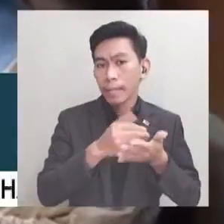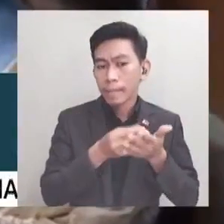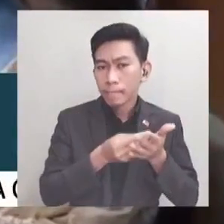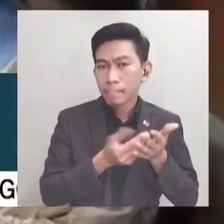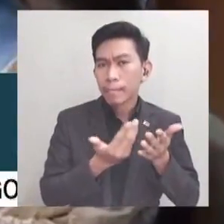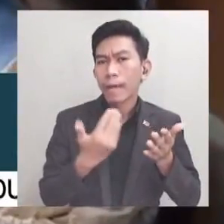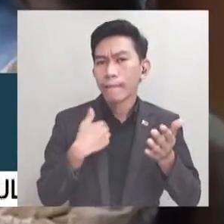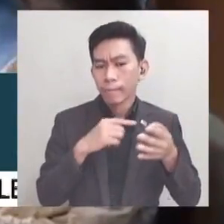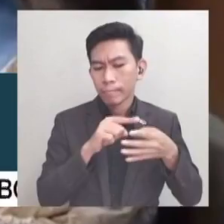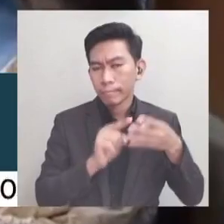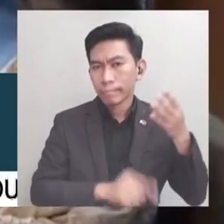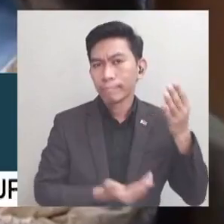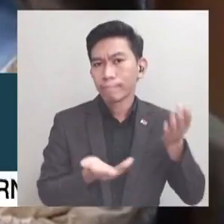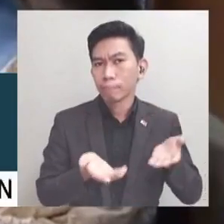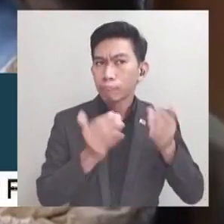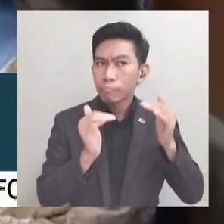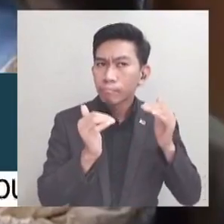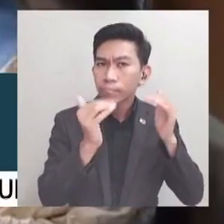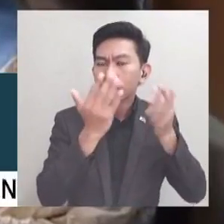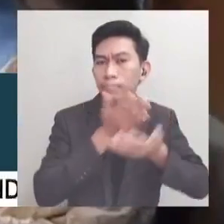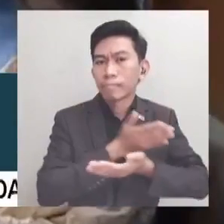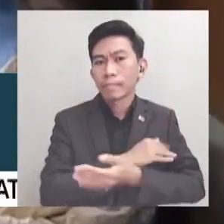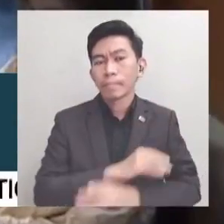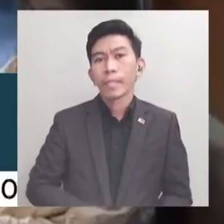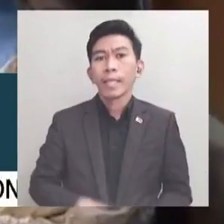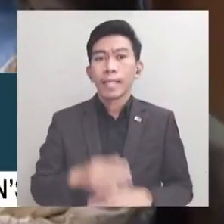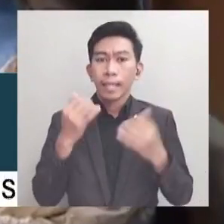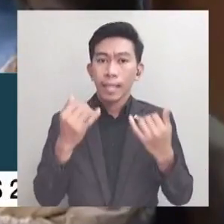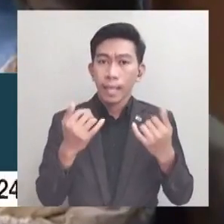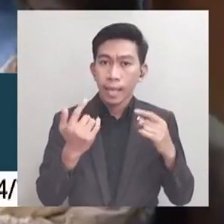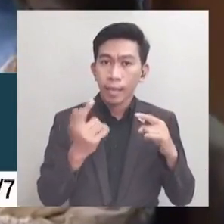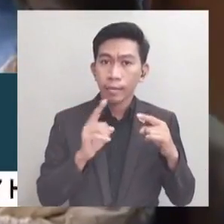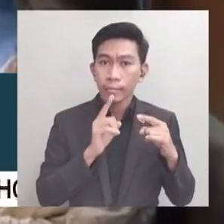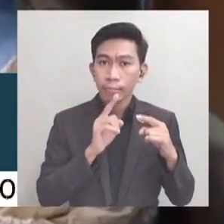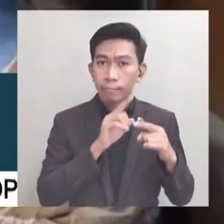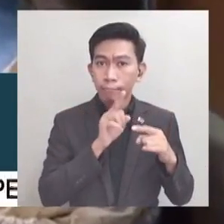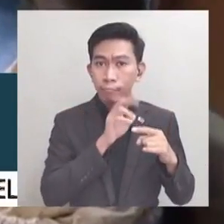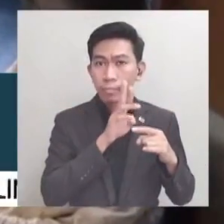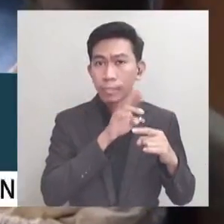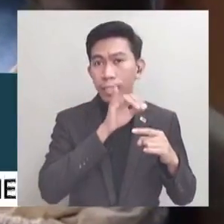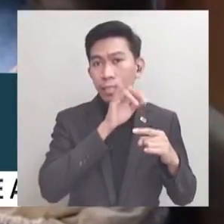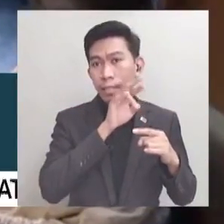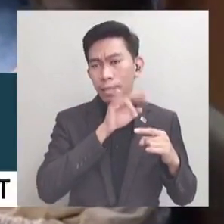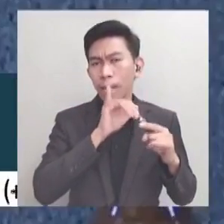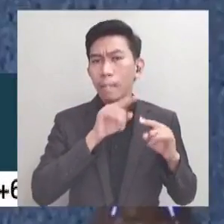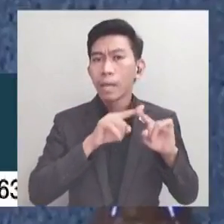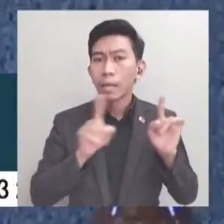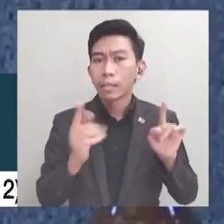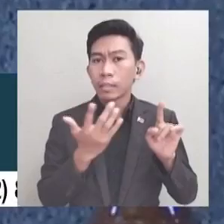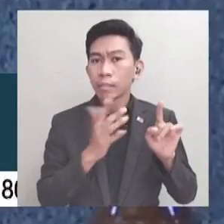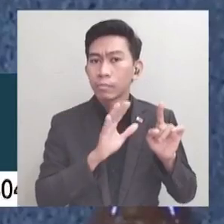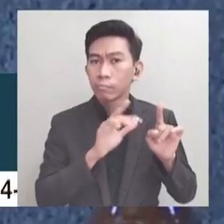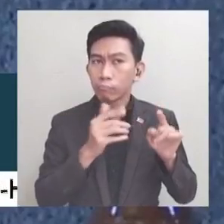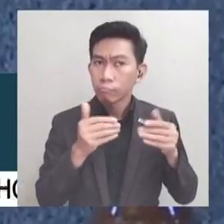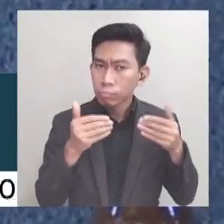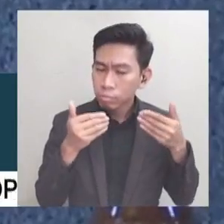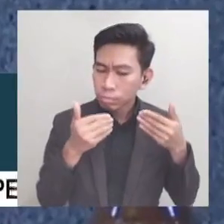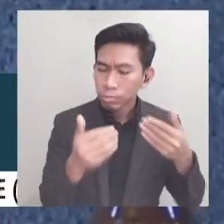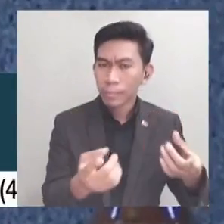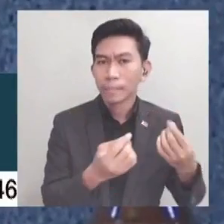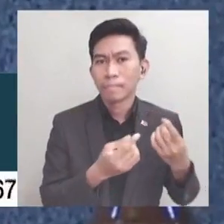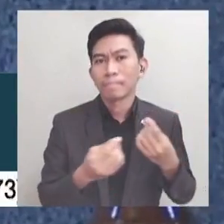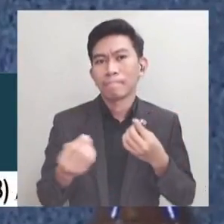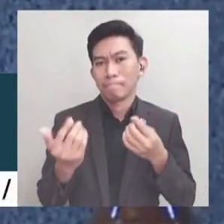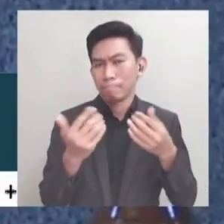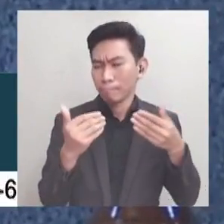opening of the session, but for Zubiri, only the action in the plenary session stopped, not the work that legislators do. He says they are